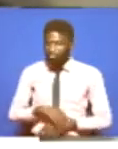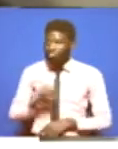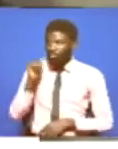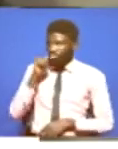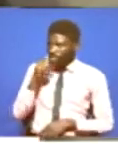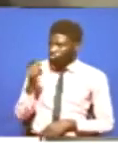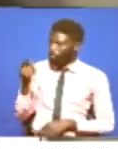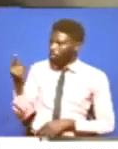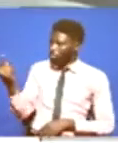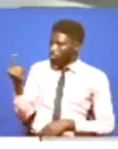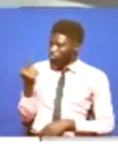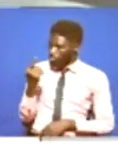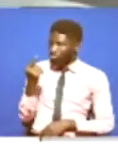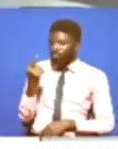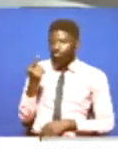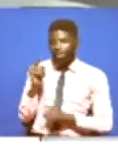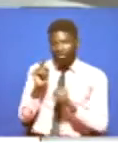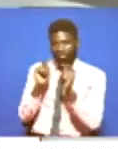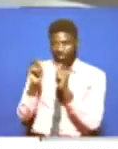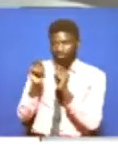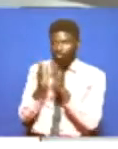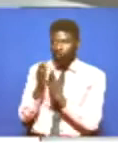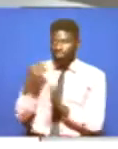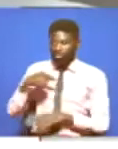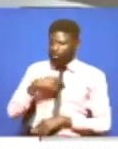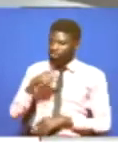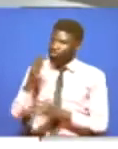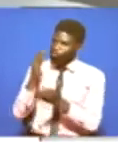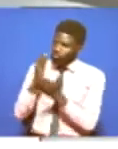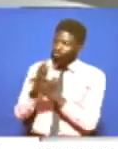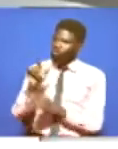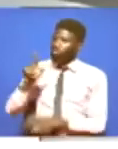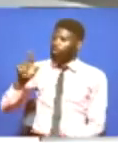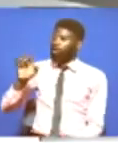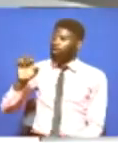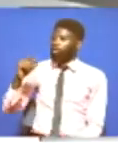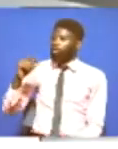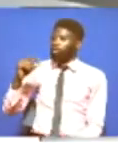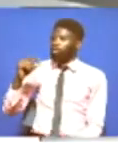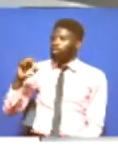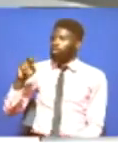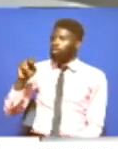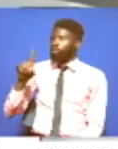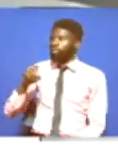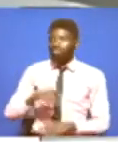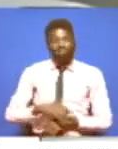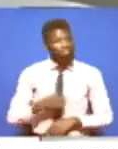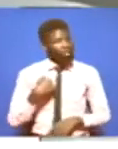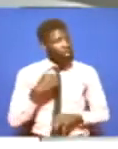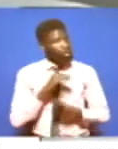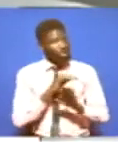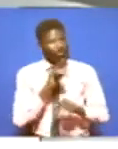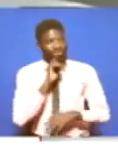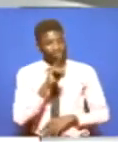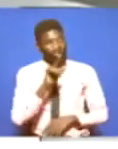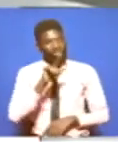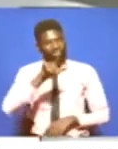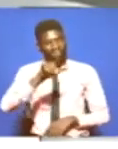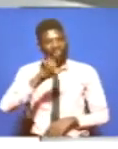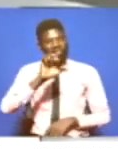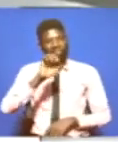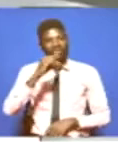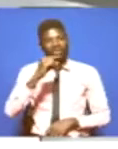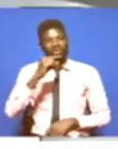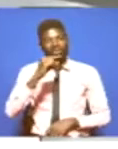The Living Legends. Yes. You are a true living legend. I'm not sure that I am a living legend. All I can say is